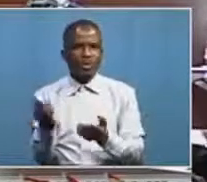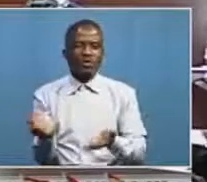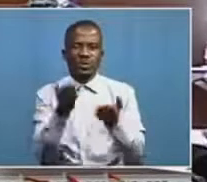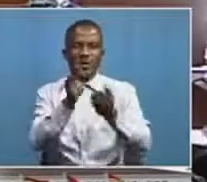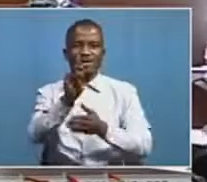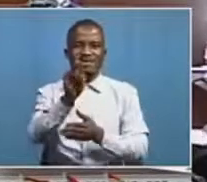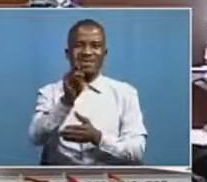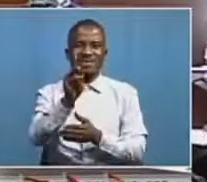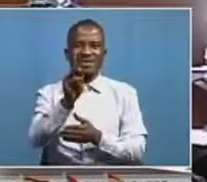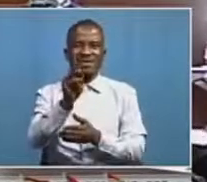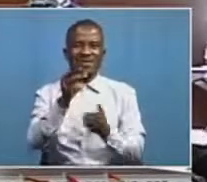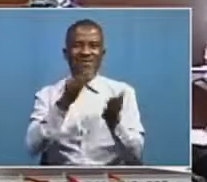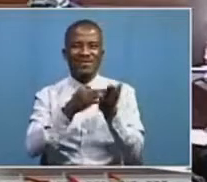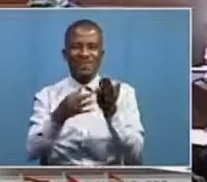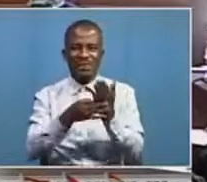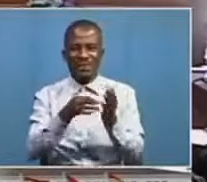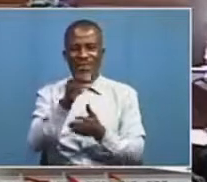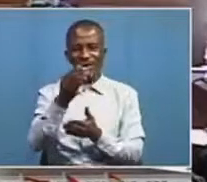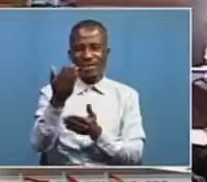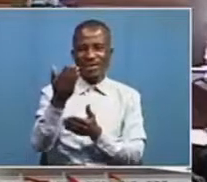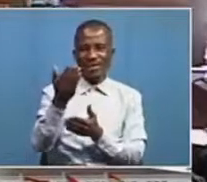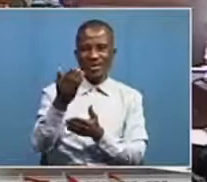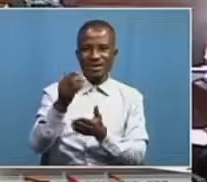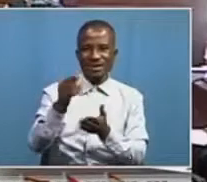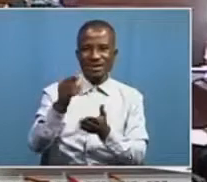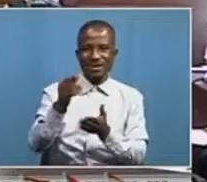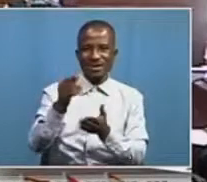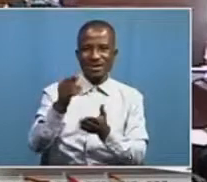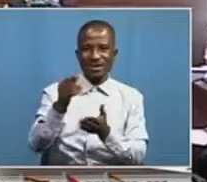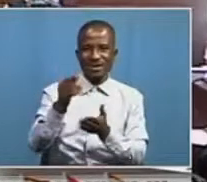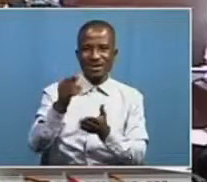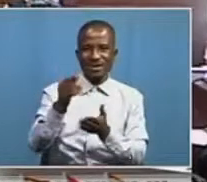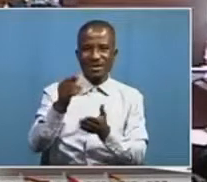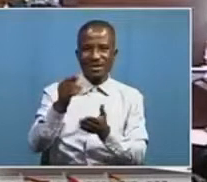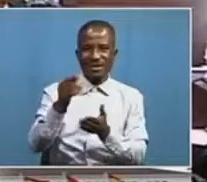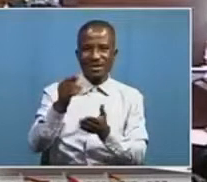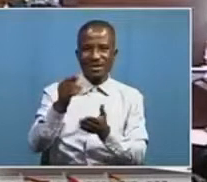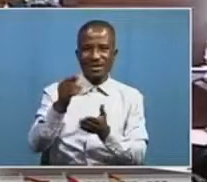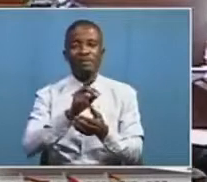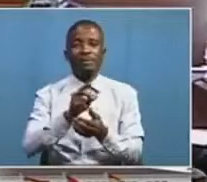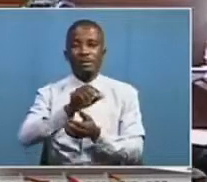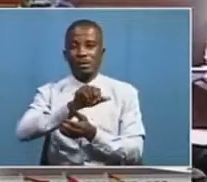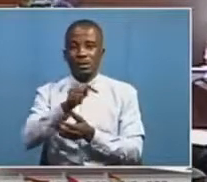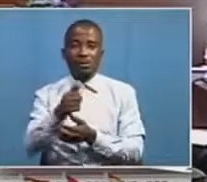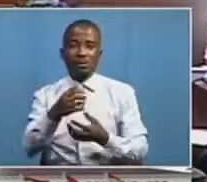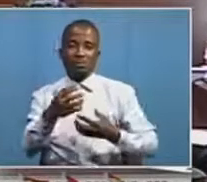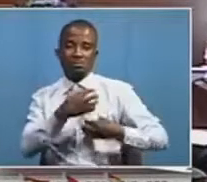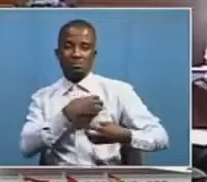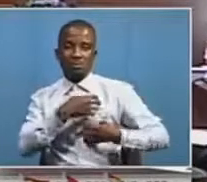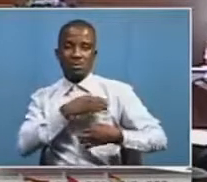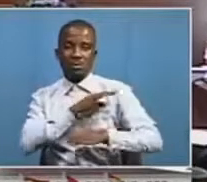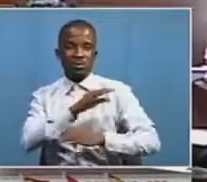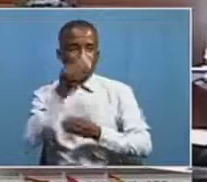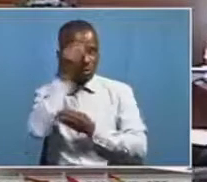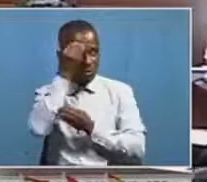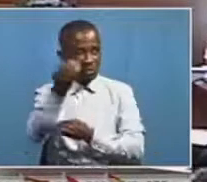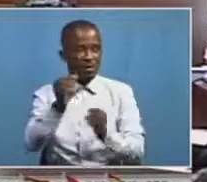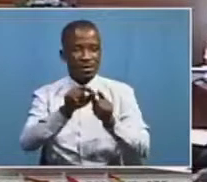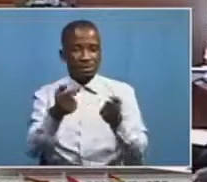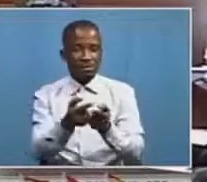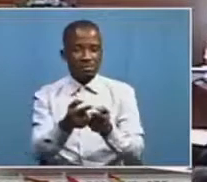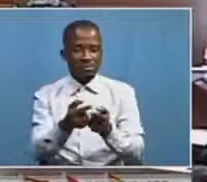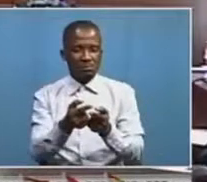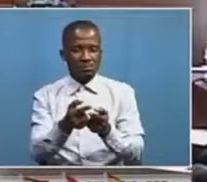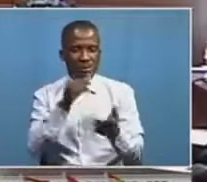17th February 2021. Petitioner, on the other hand, did not comply with the directives of the court to file his closing address